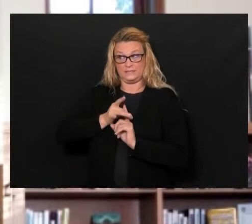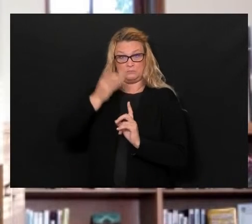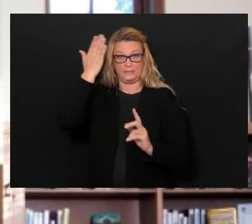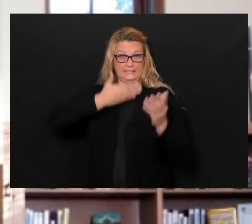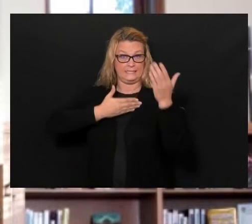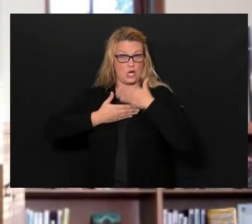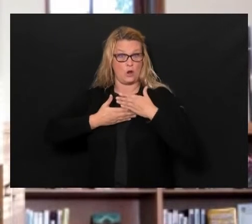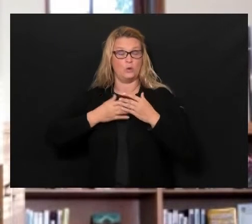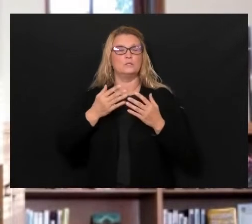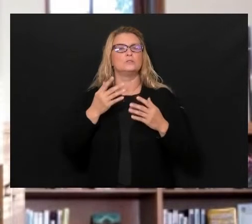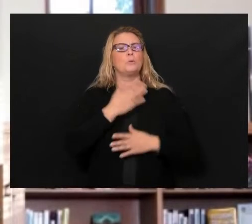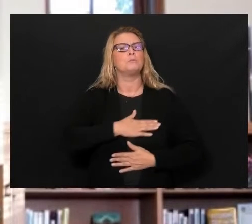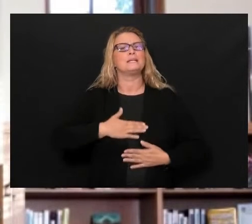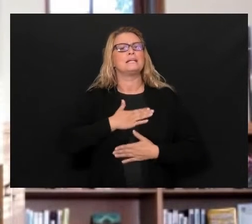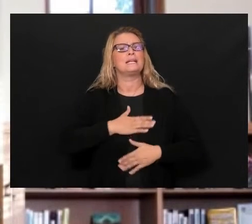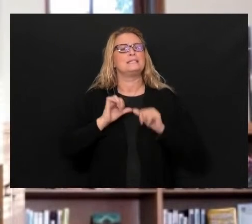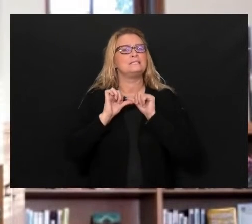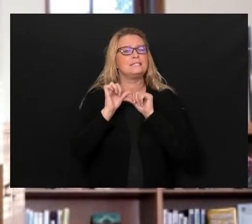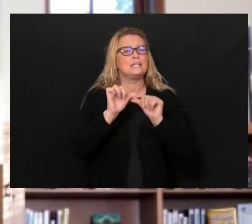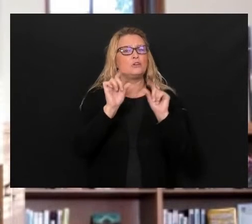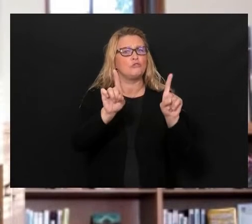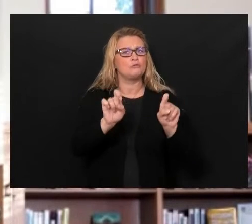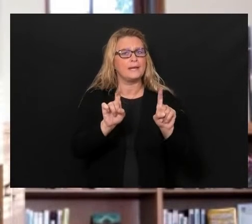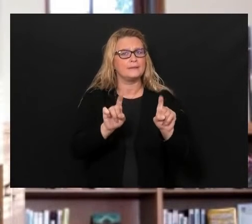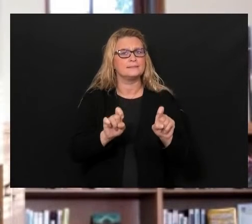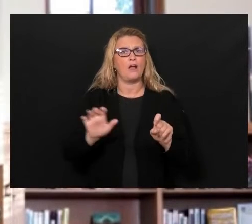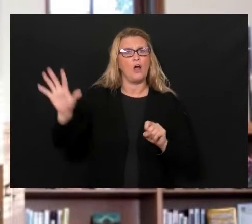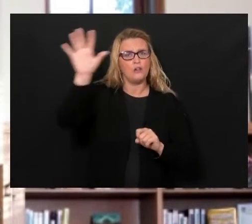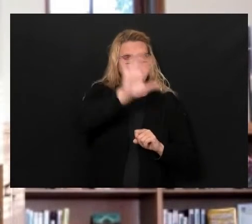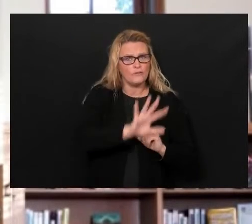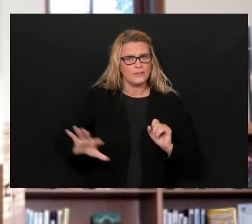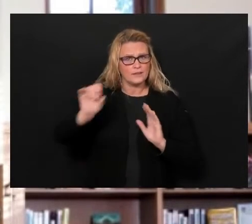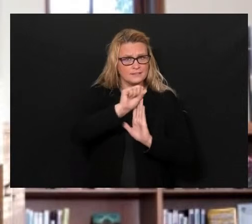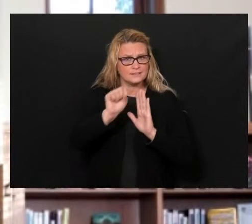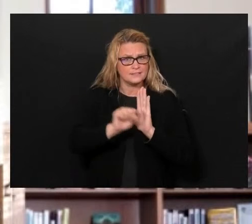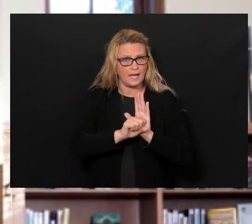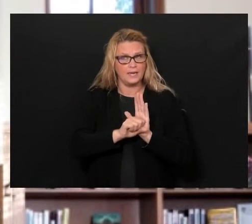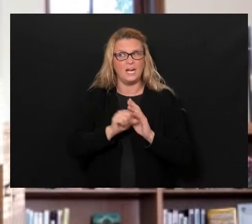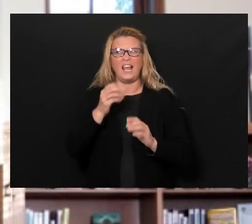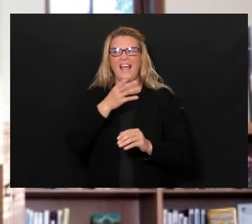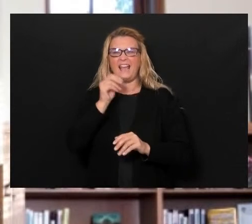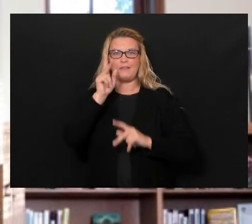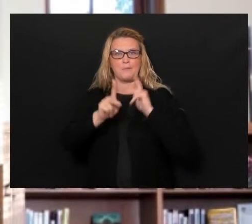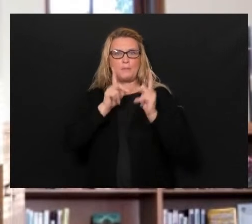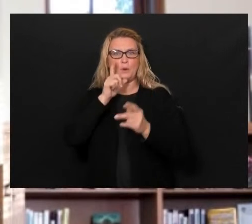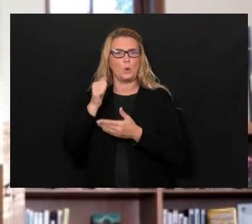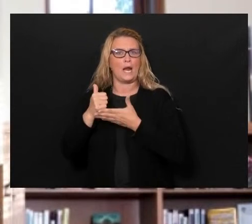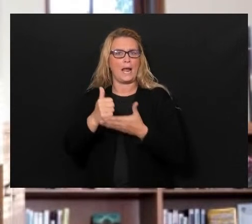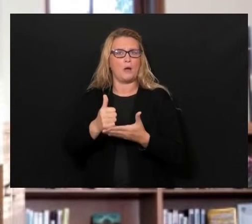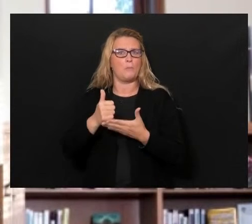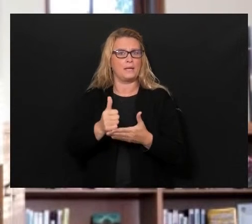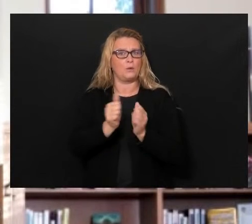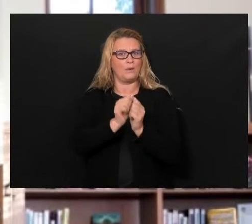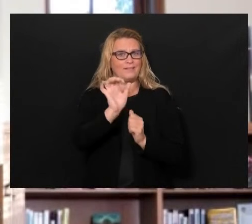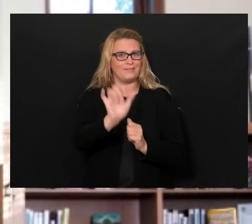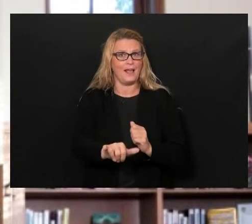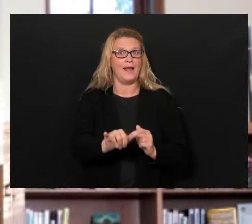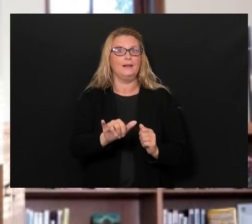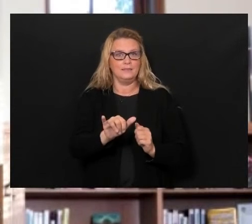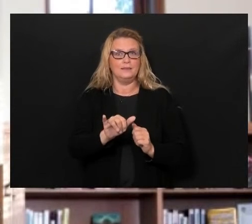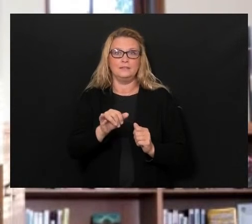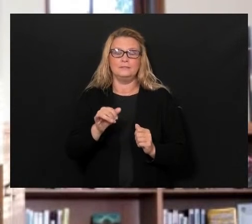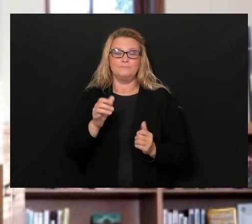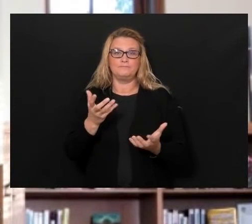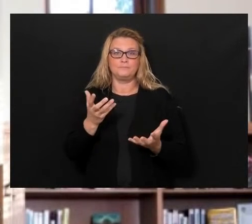continue testing throughout the state, and to thank also everyone who's been helping with those efforts. But that does highlight the need for testing